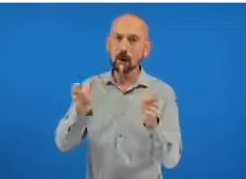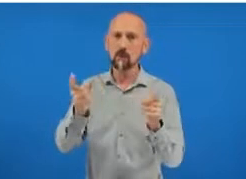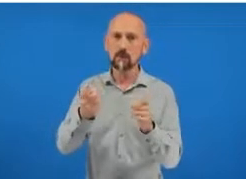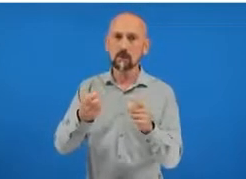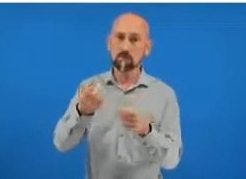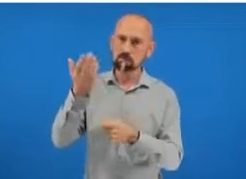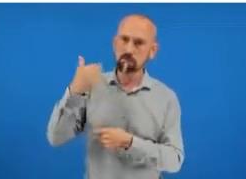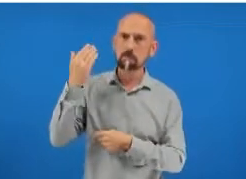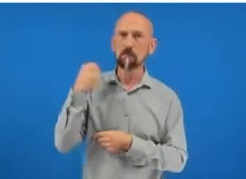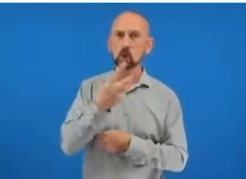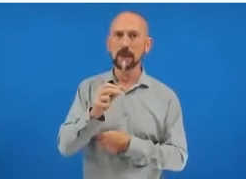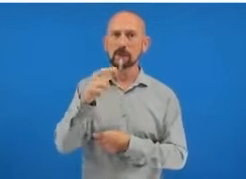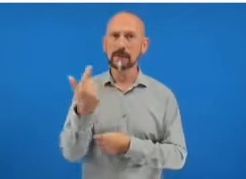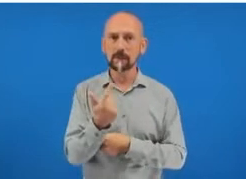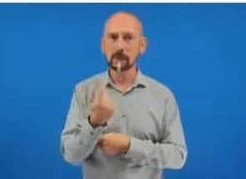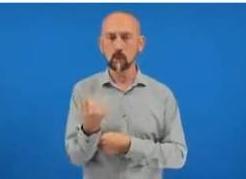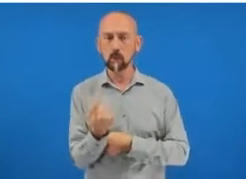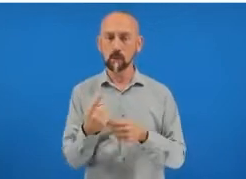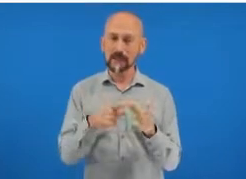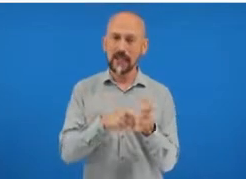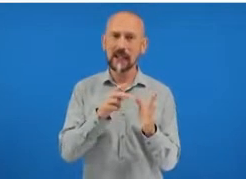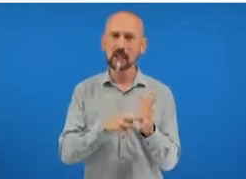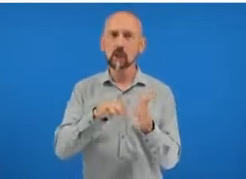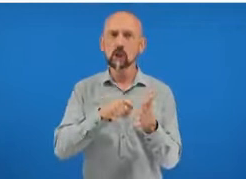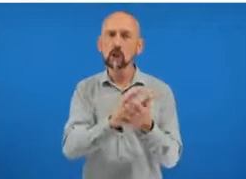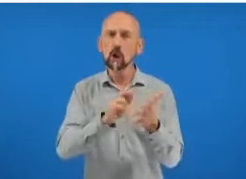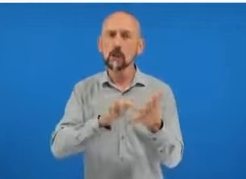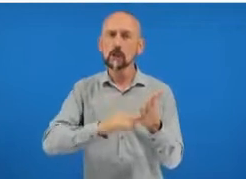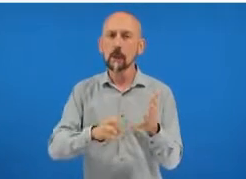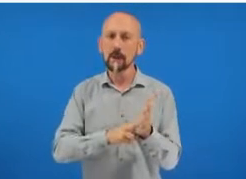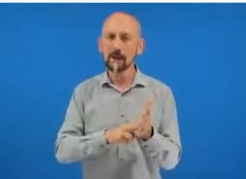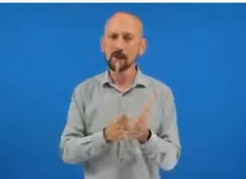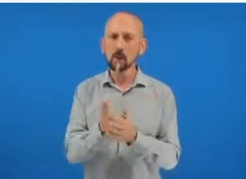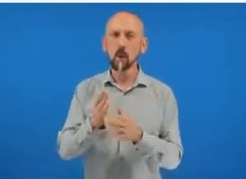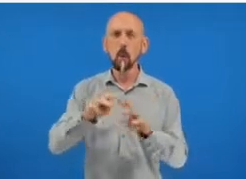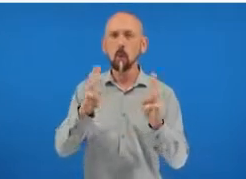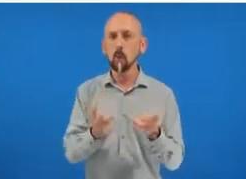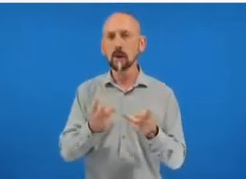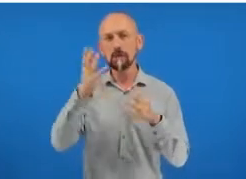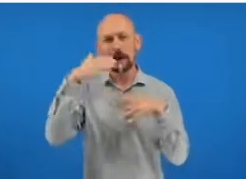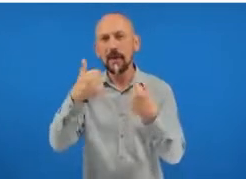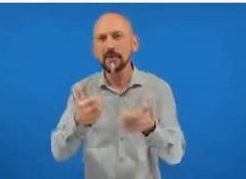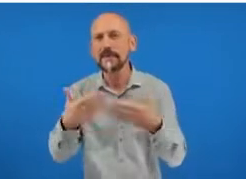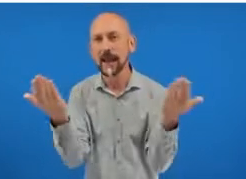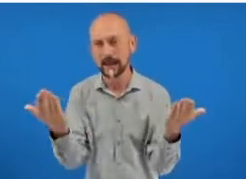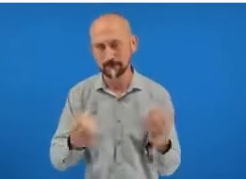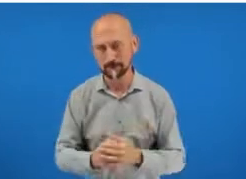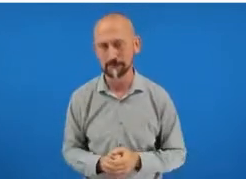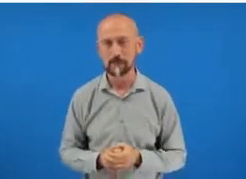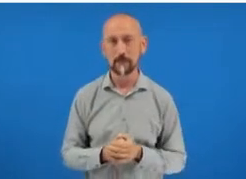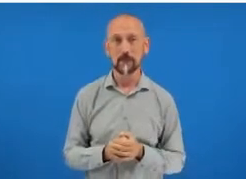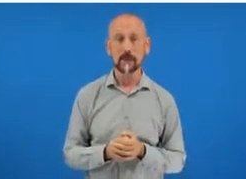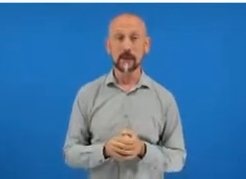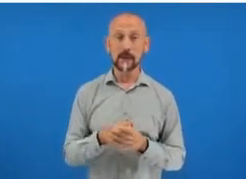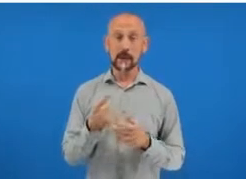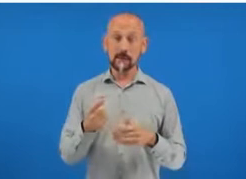in 2017. And part of the announcement, because it was money for 3 years, was to say that